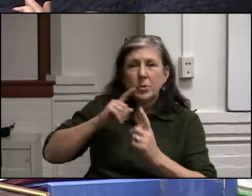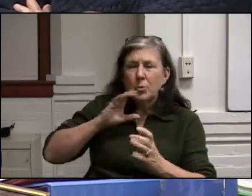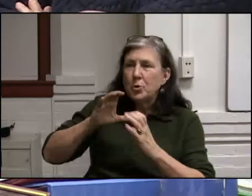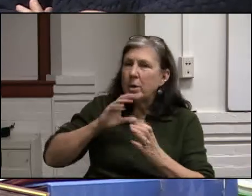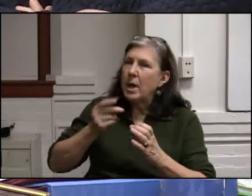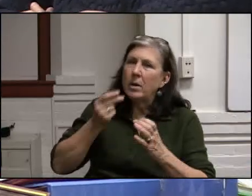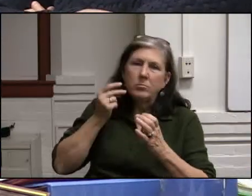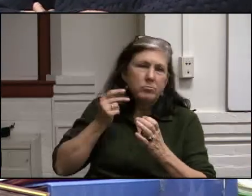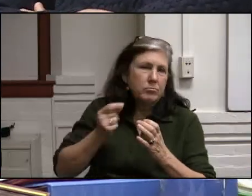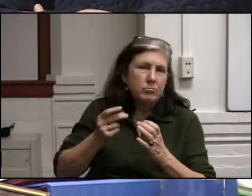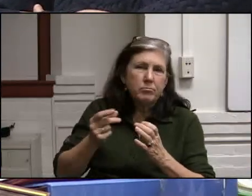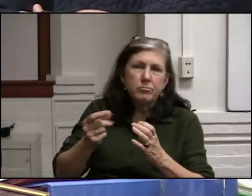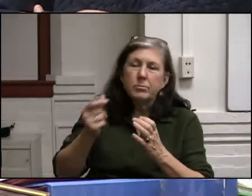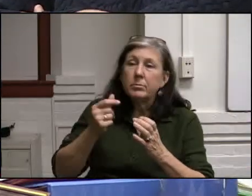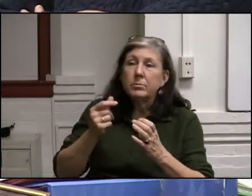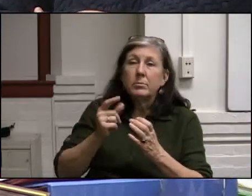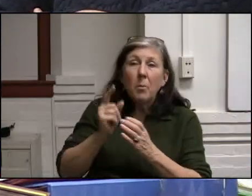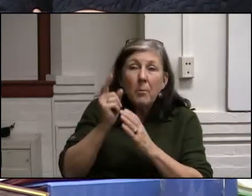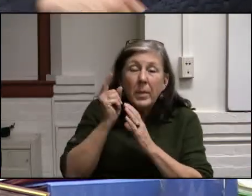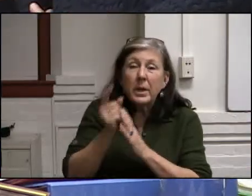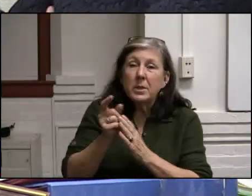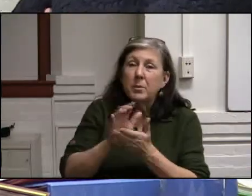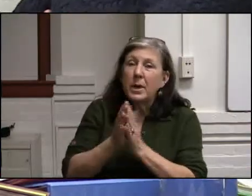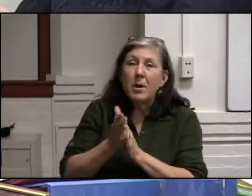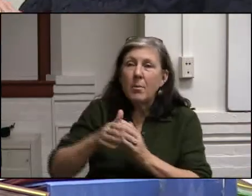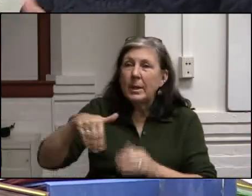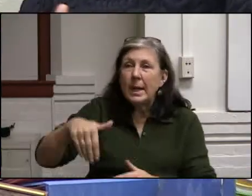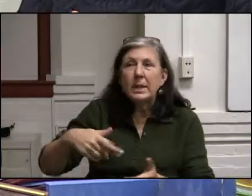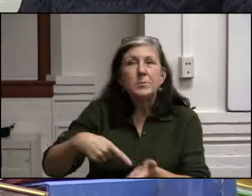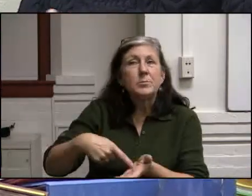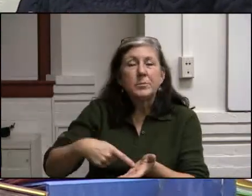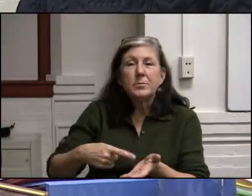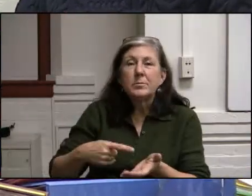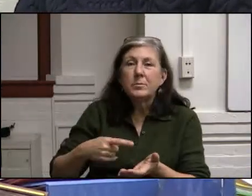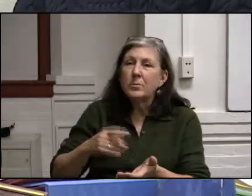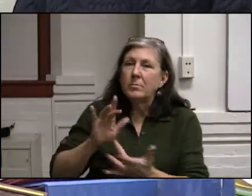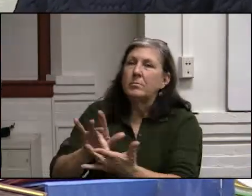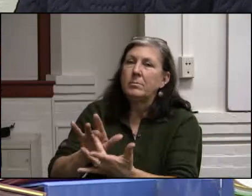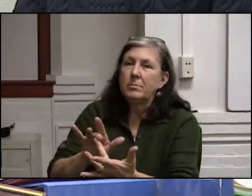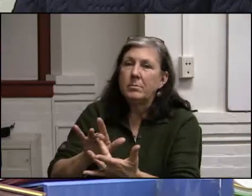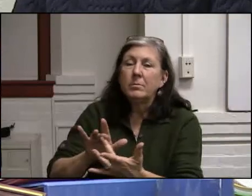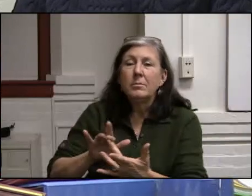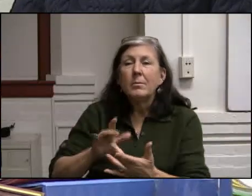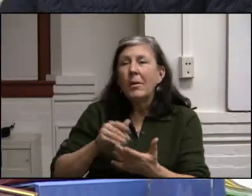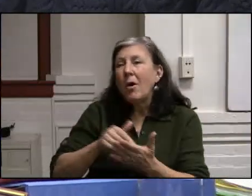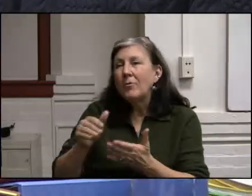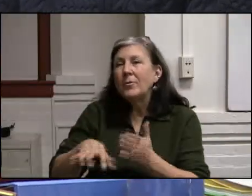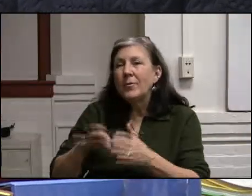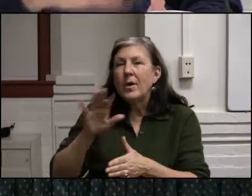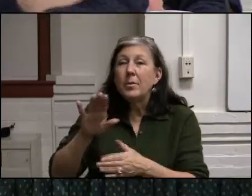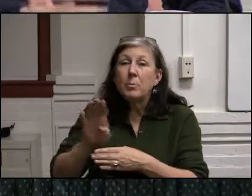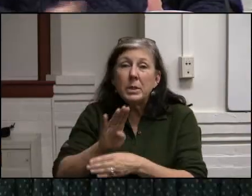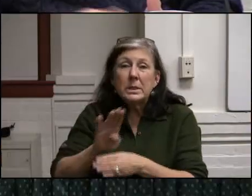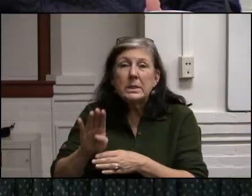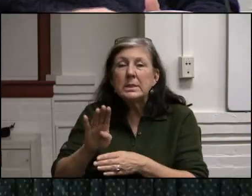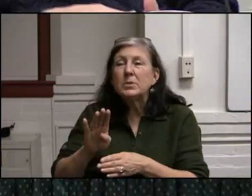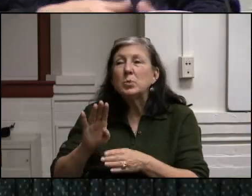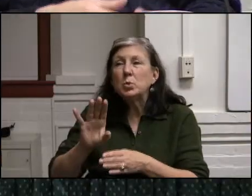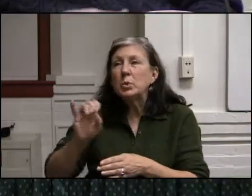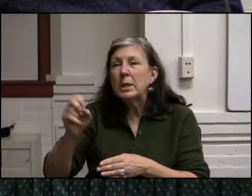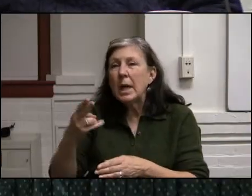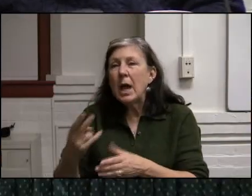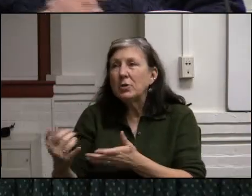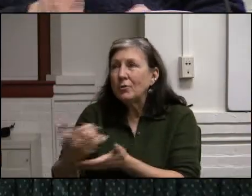soon as anybody becomes late. And what we typically find is that somebody might have run into some cash flow issues at the business that was funded through the